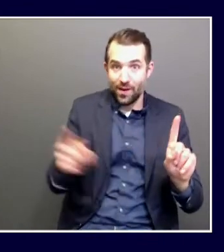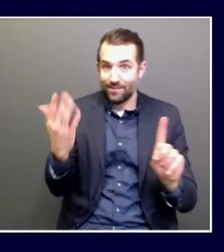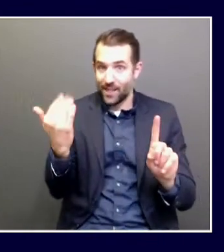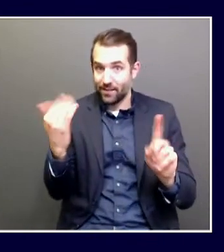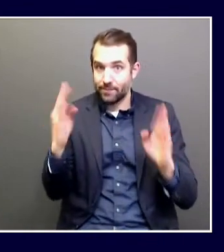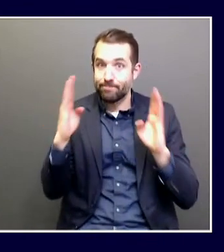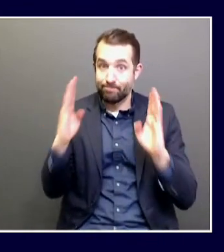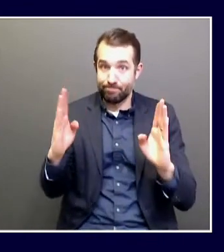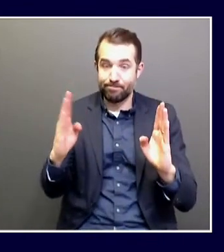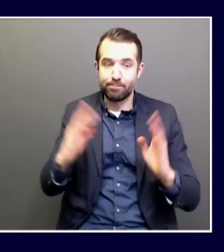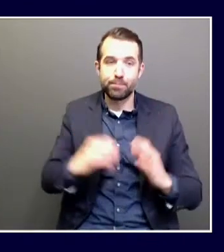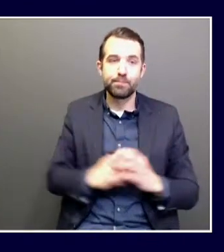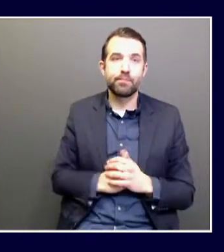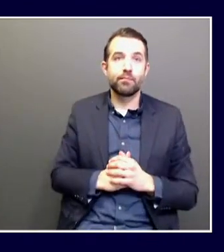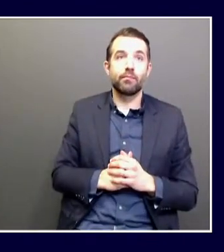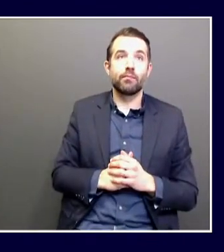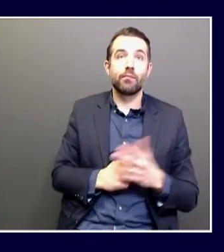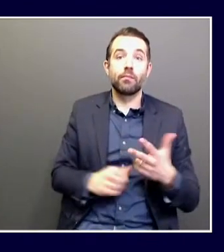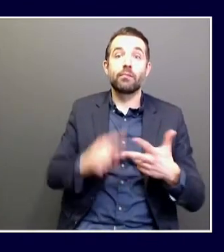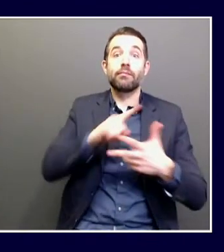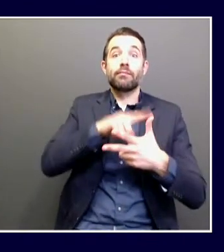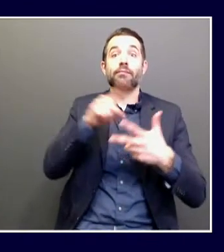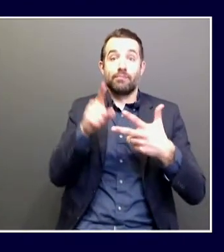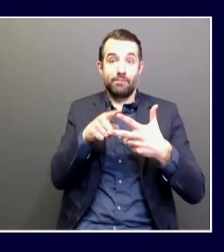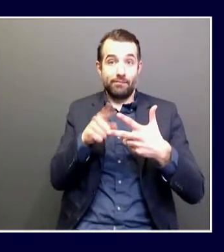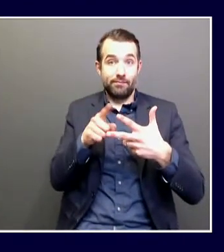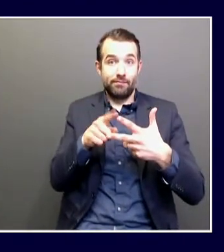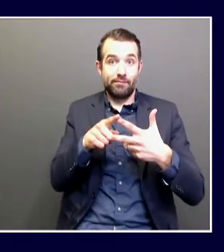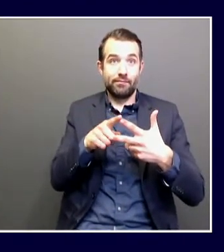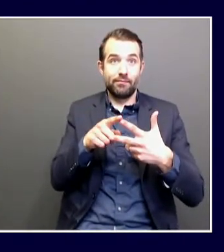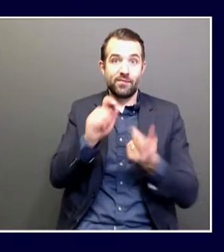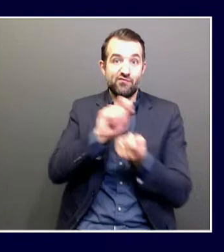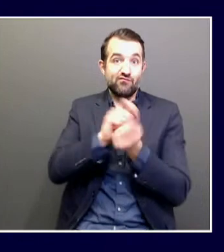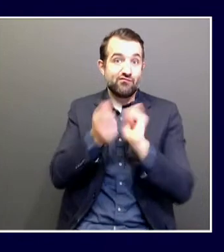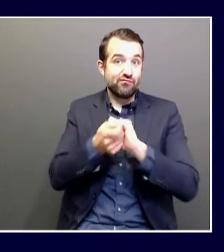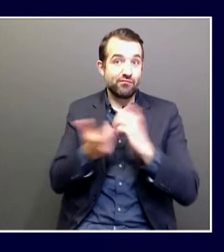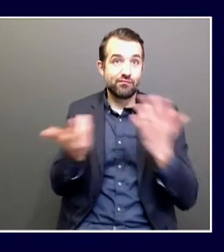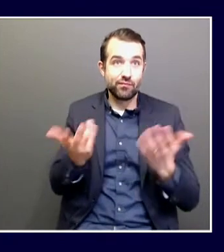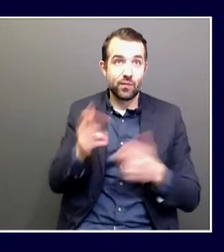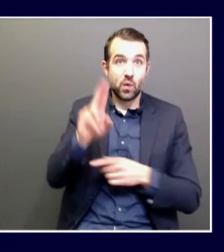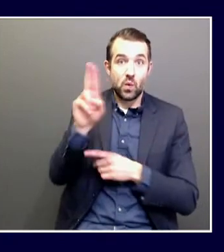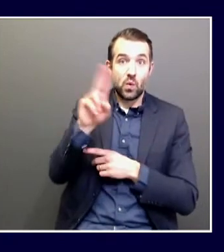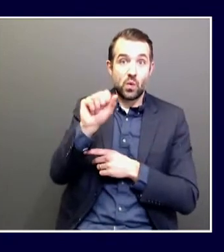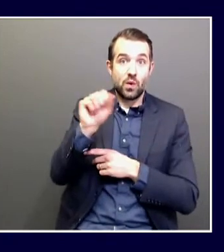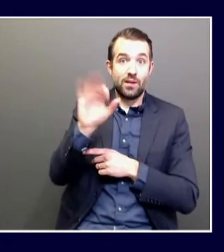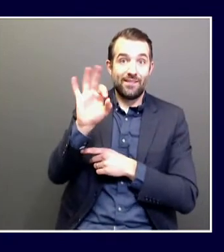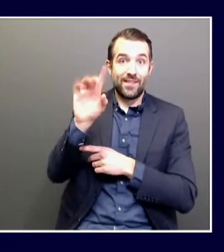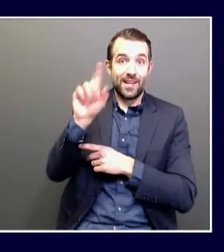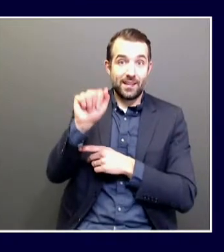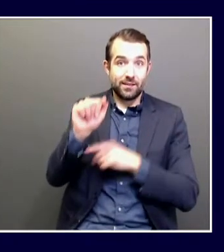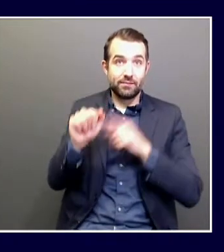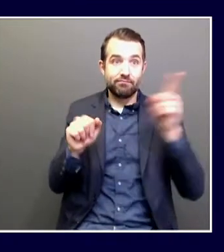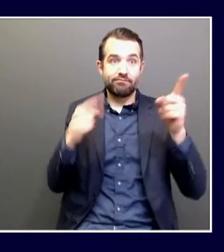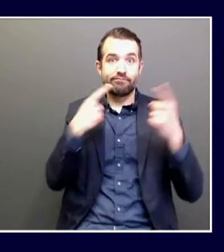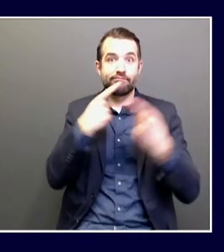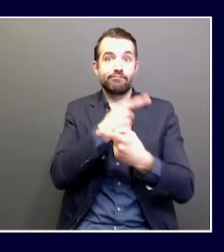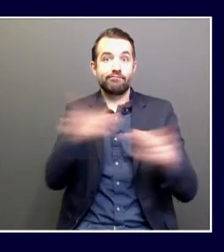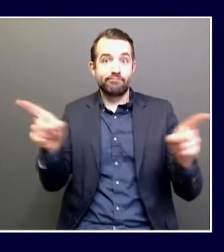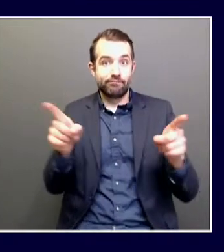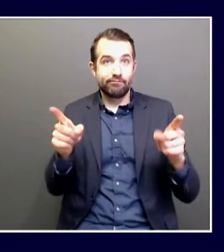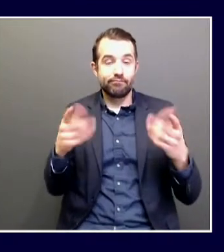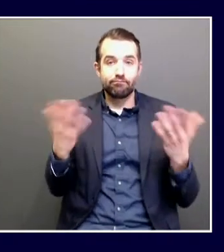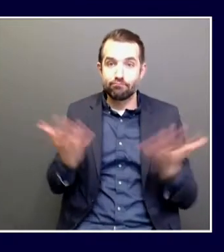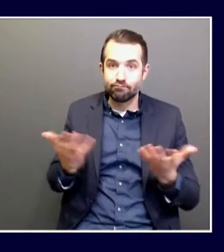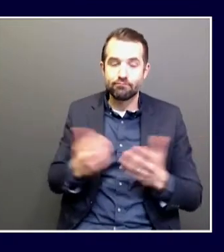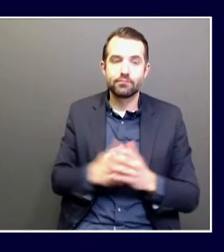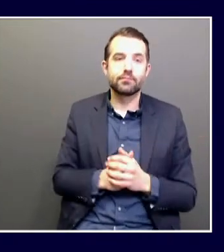week was that the US FDA announced that it is shortening the interval after which people are eligible